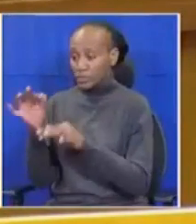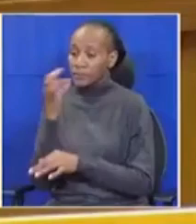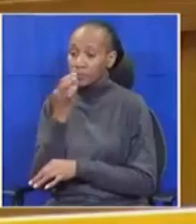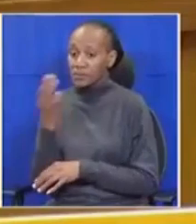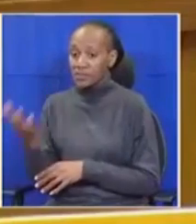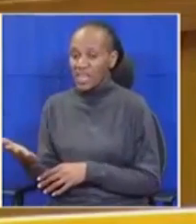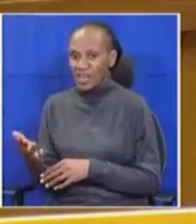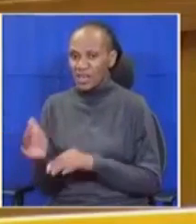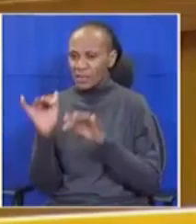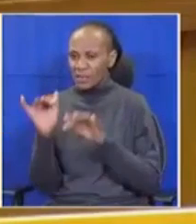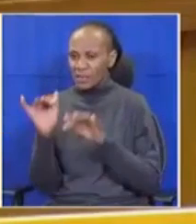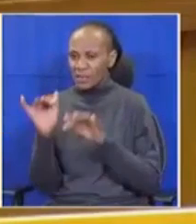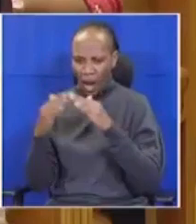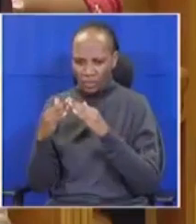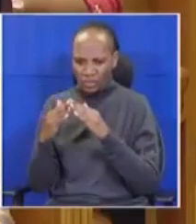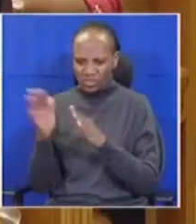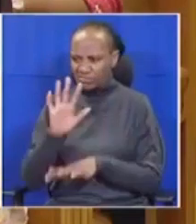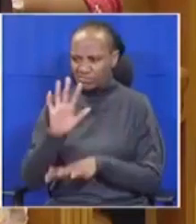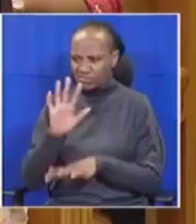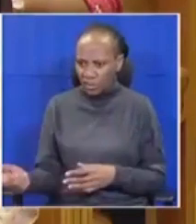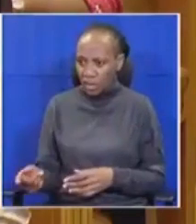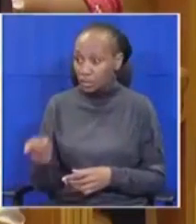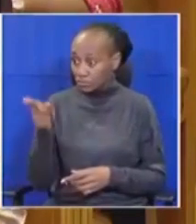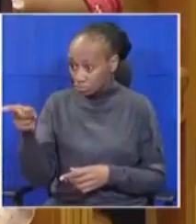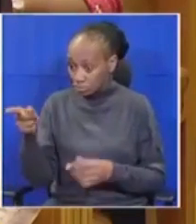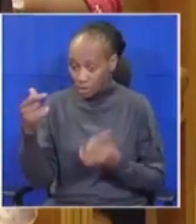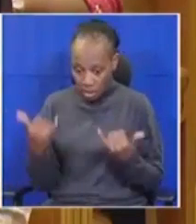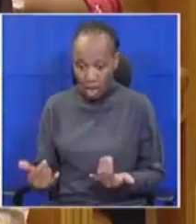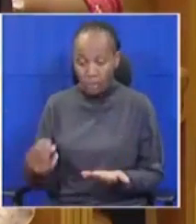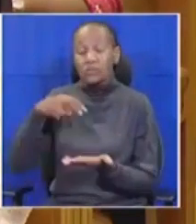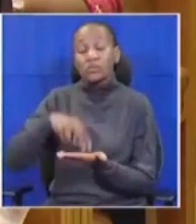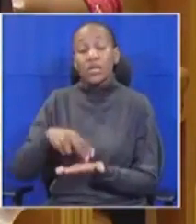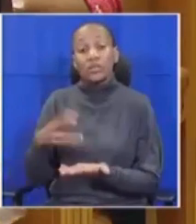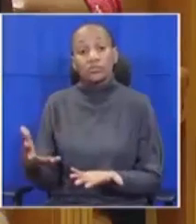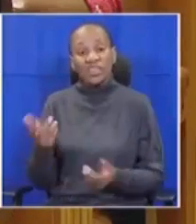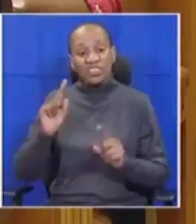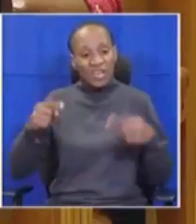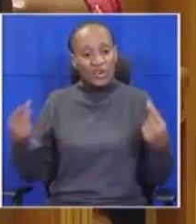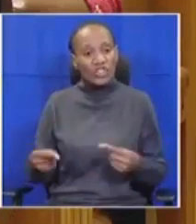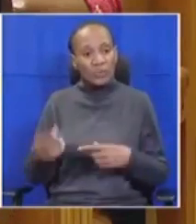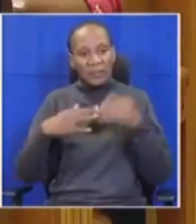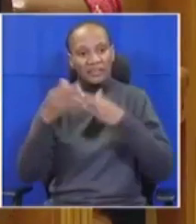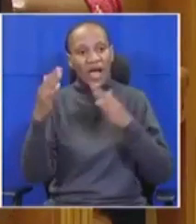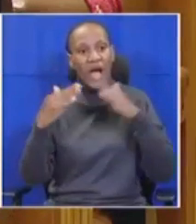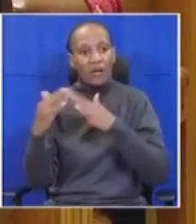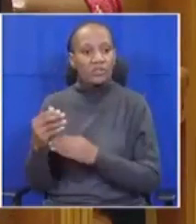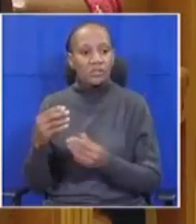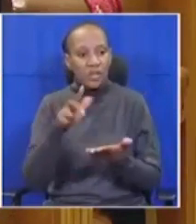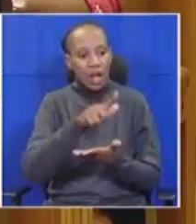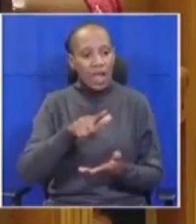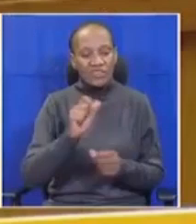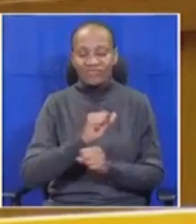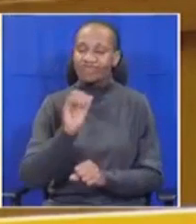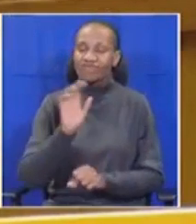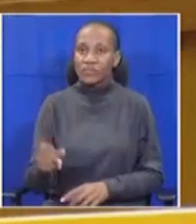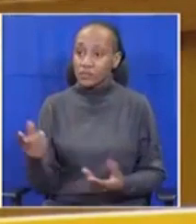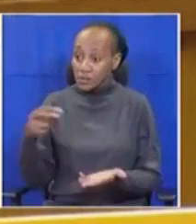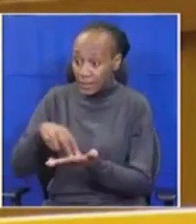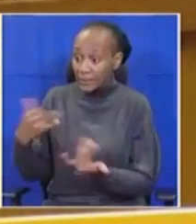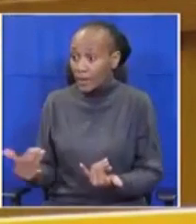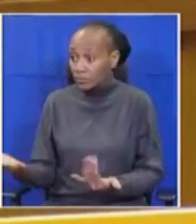have houses must stand up and say, we do not want you to have houses. Because that is